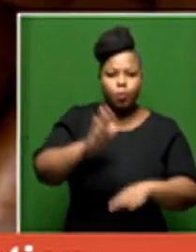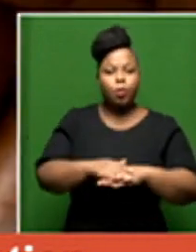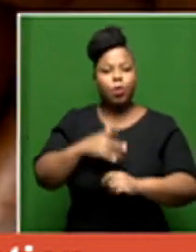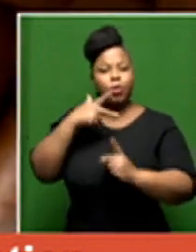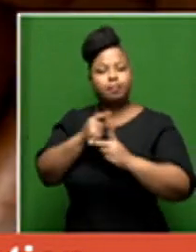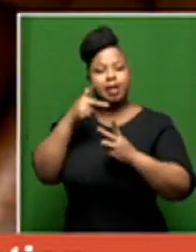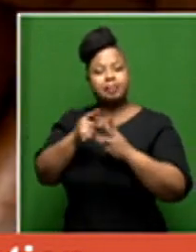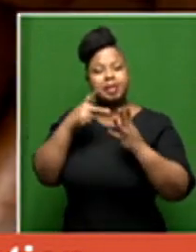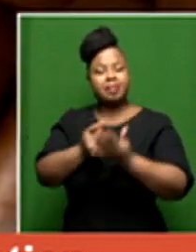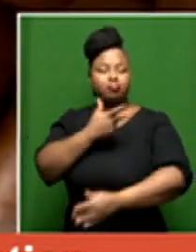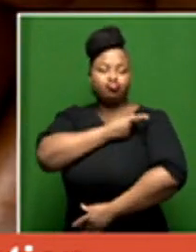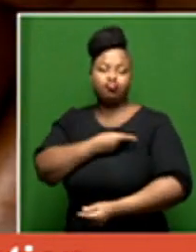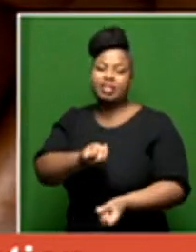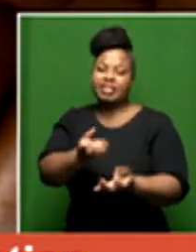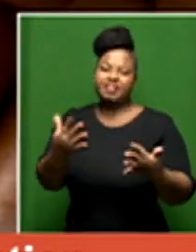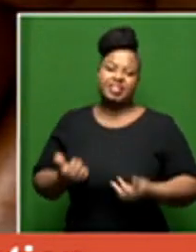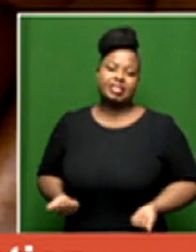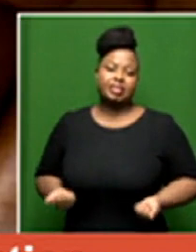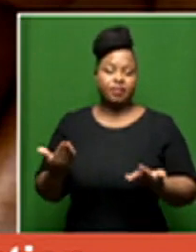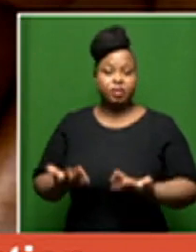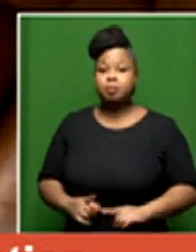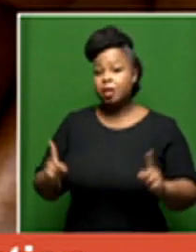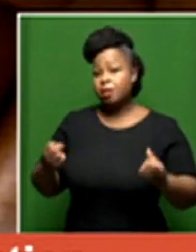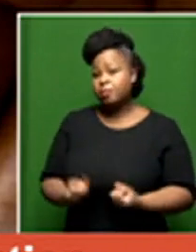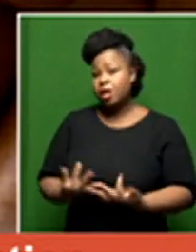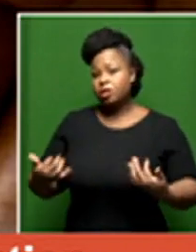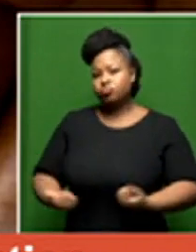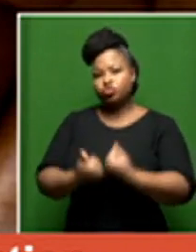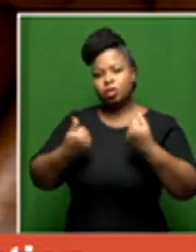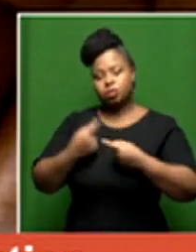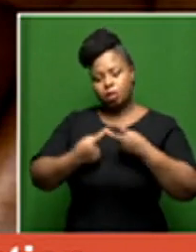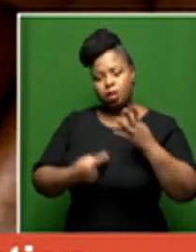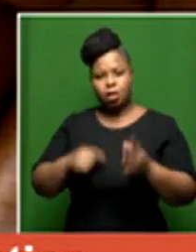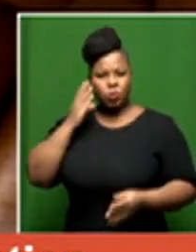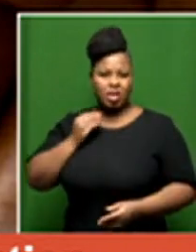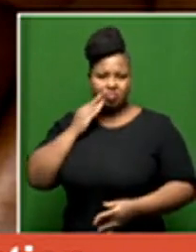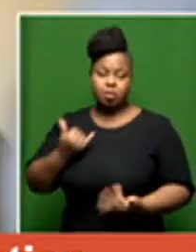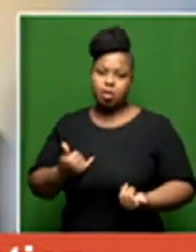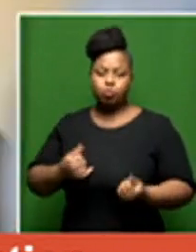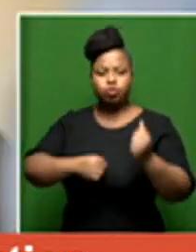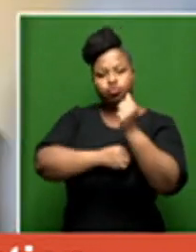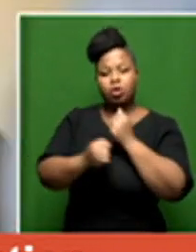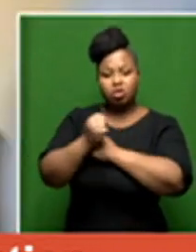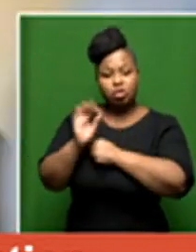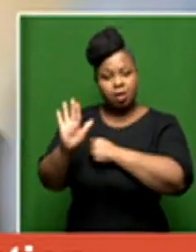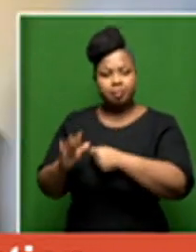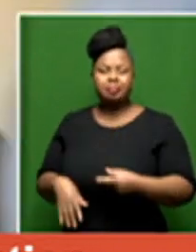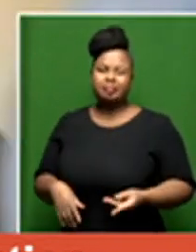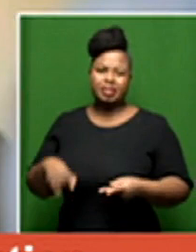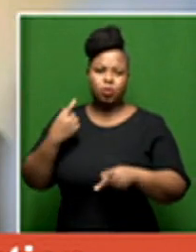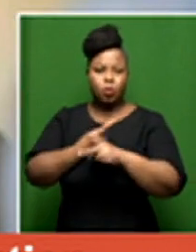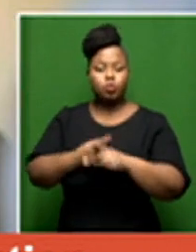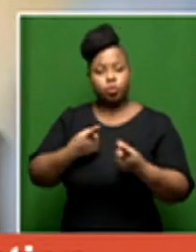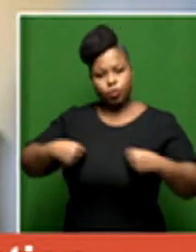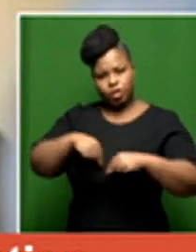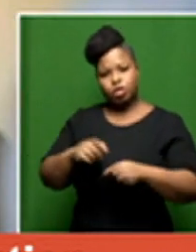are working. So most of these challenges which are facing within the continent, basically structural, and we